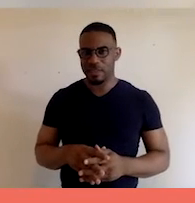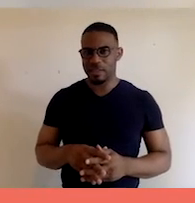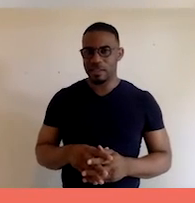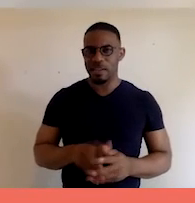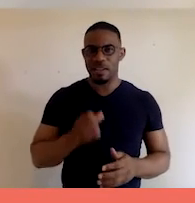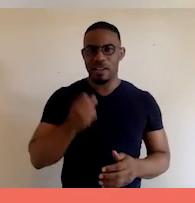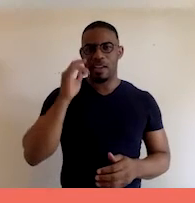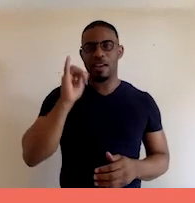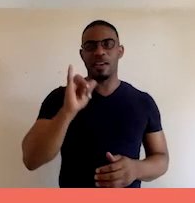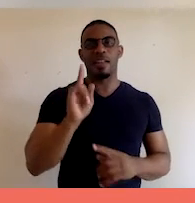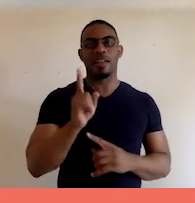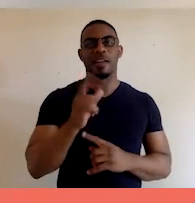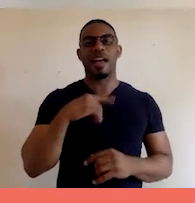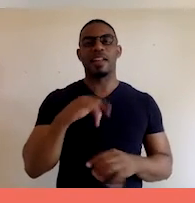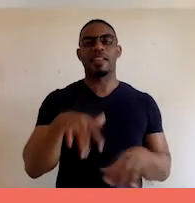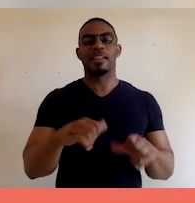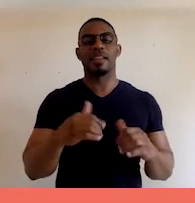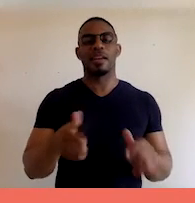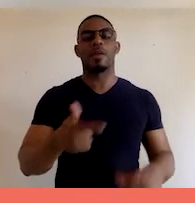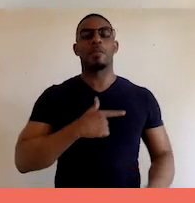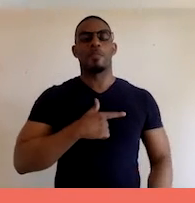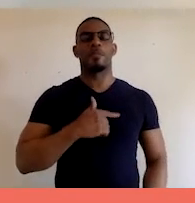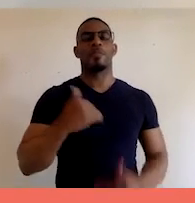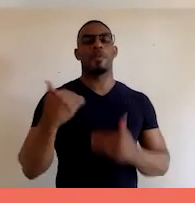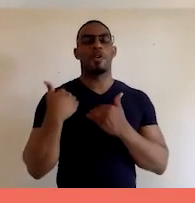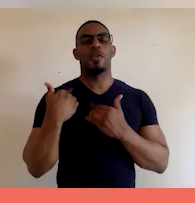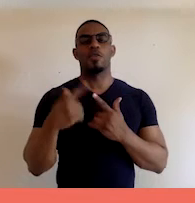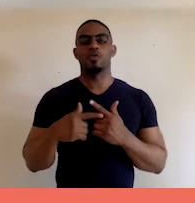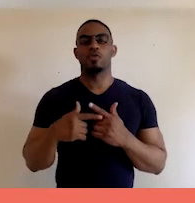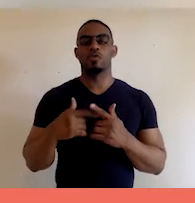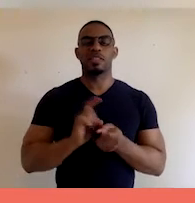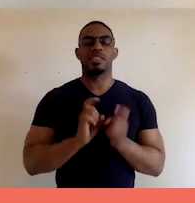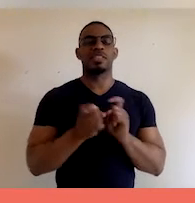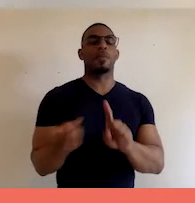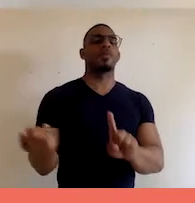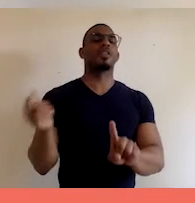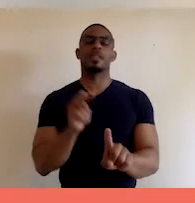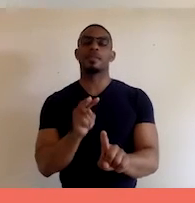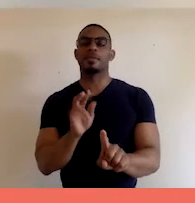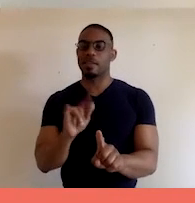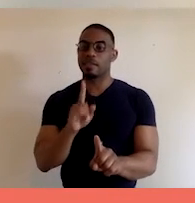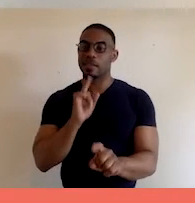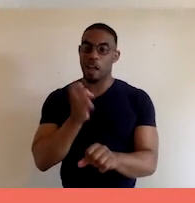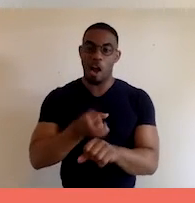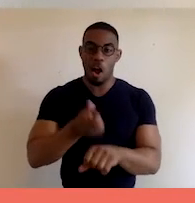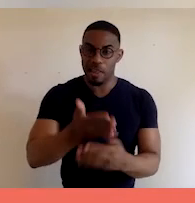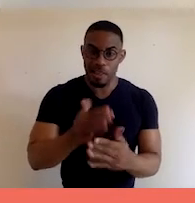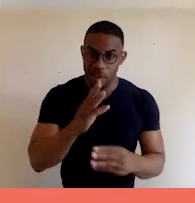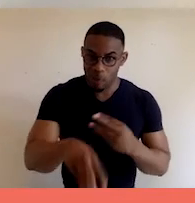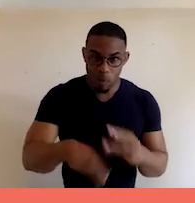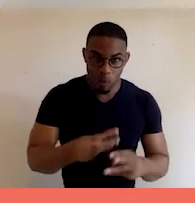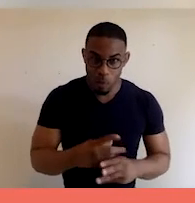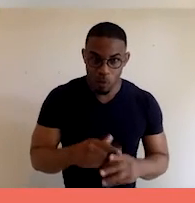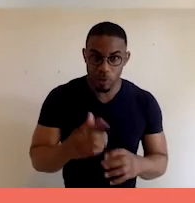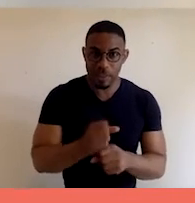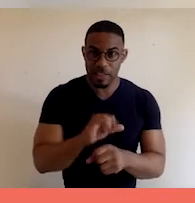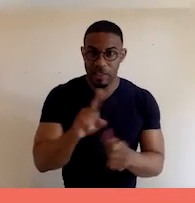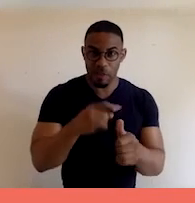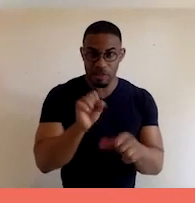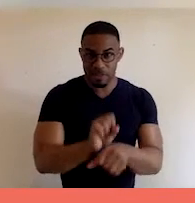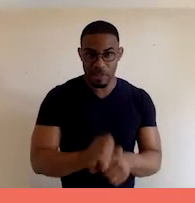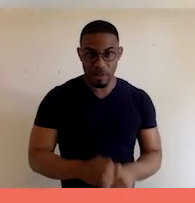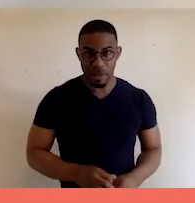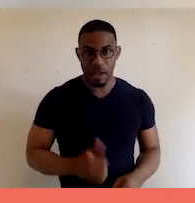I realized at that moment I need to take it upon myself to change the perception that it is the hardest thing in the world to get that first